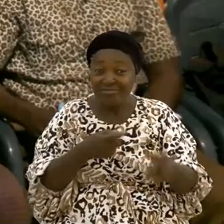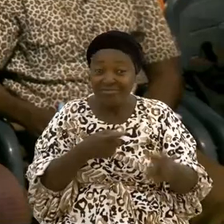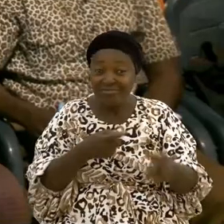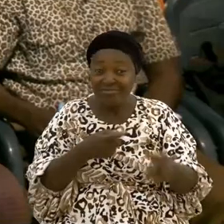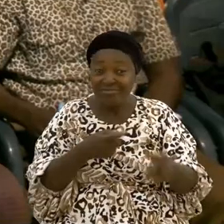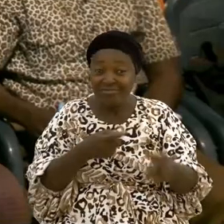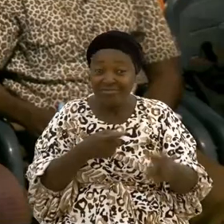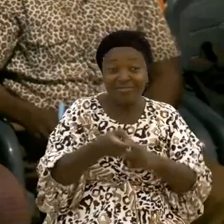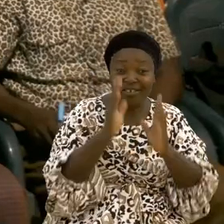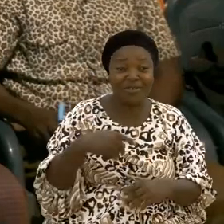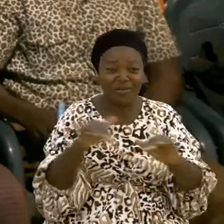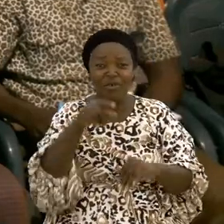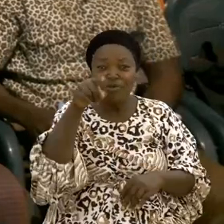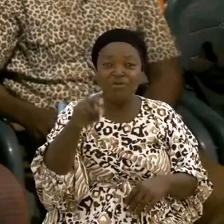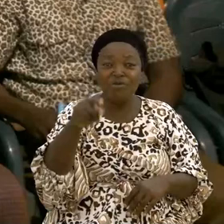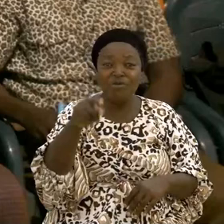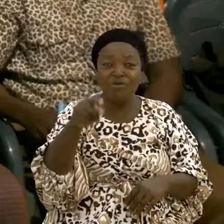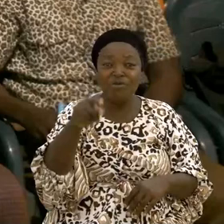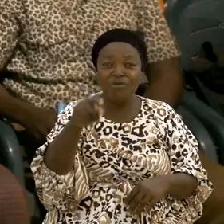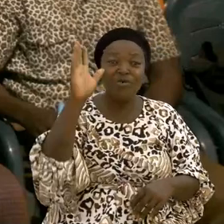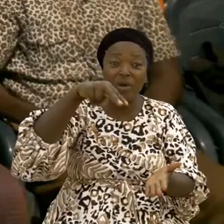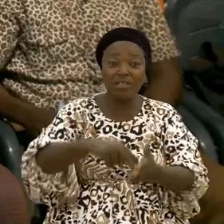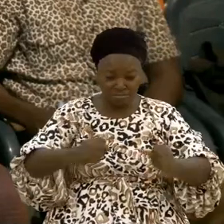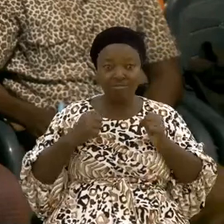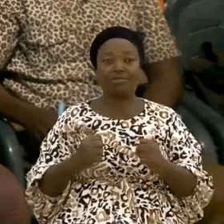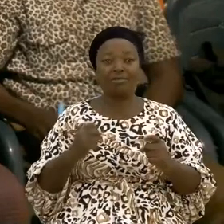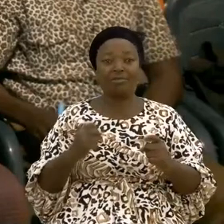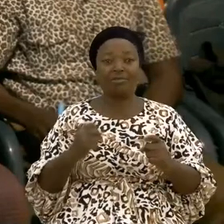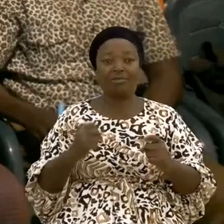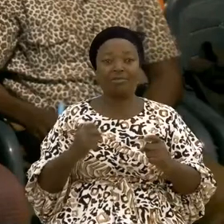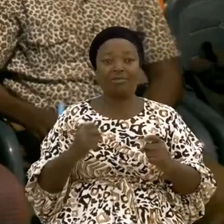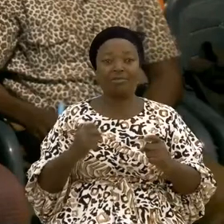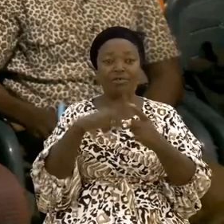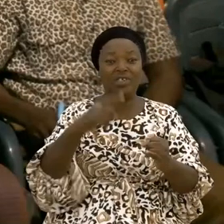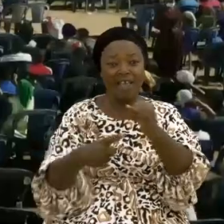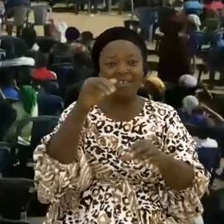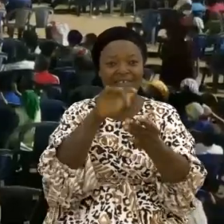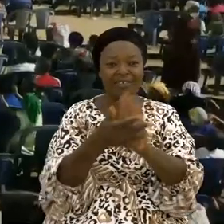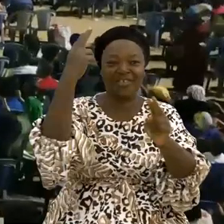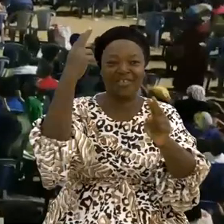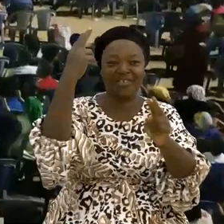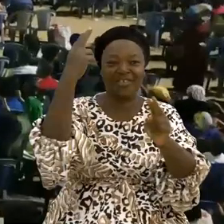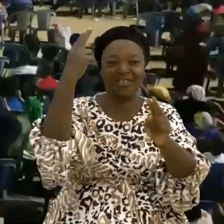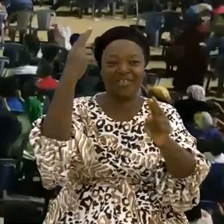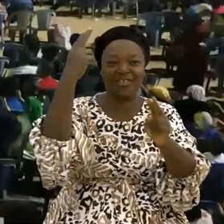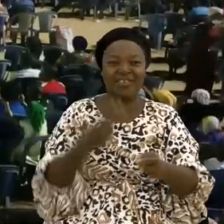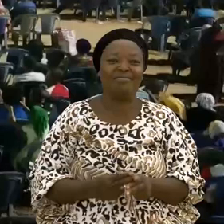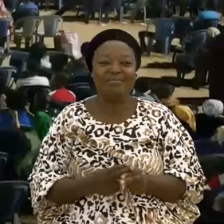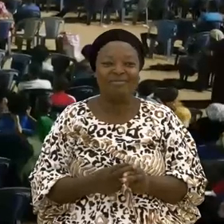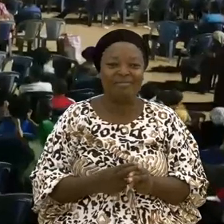do, you will stand firm to the end in Jesus' name.